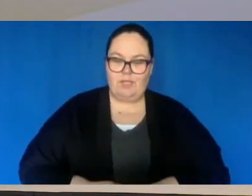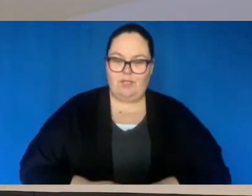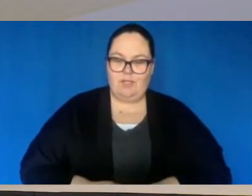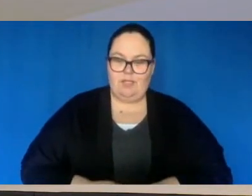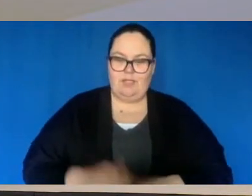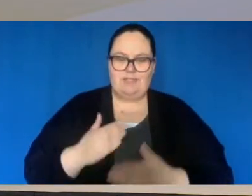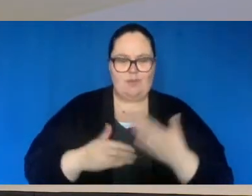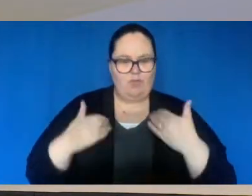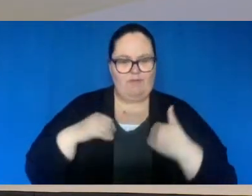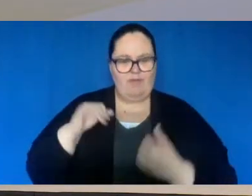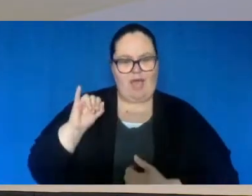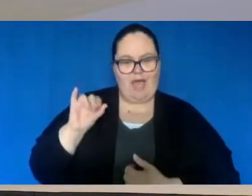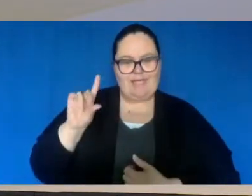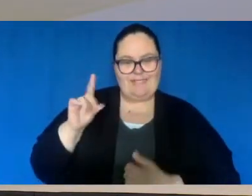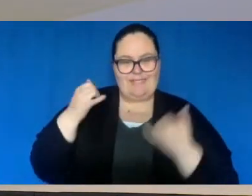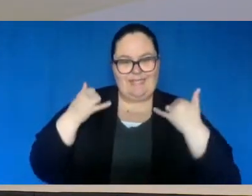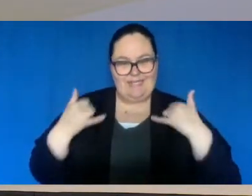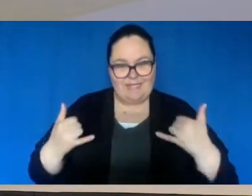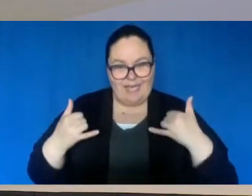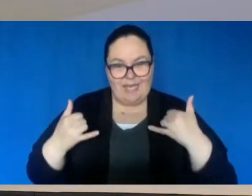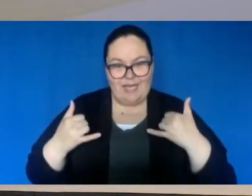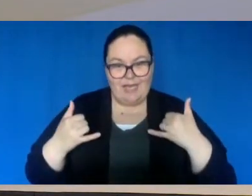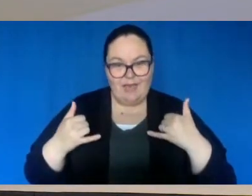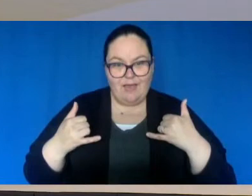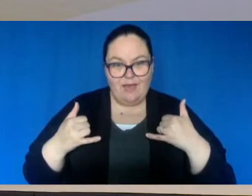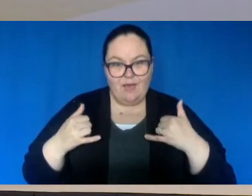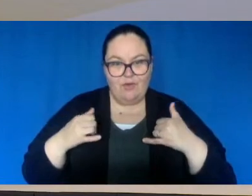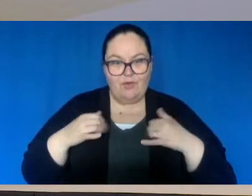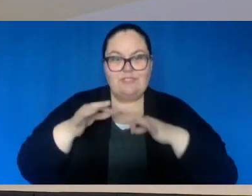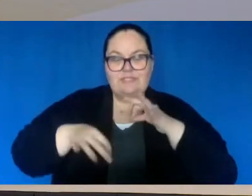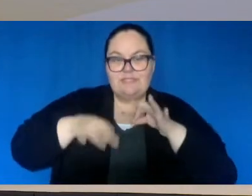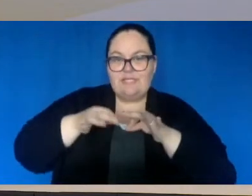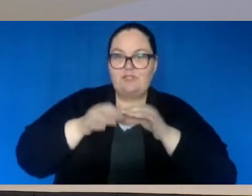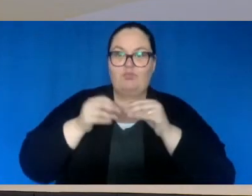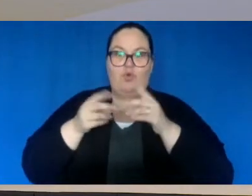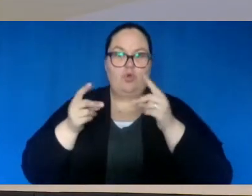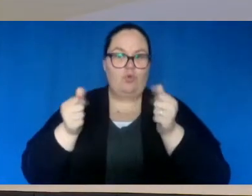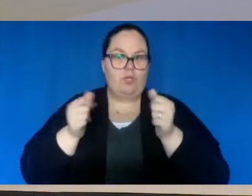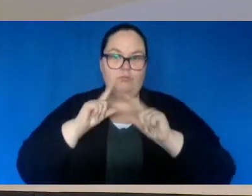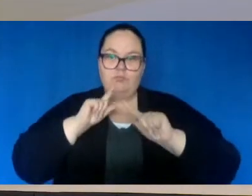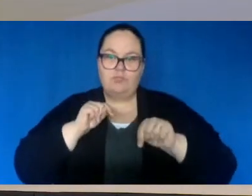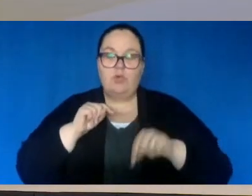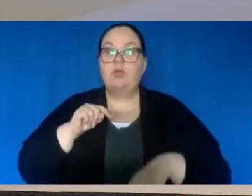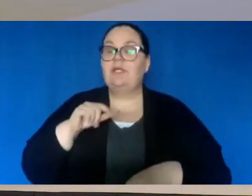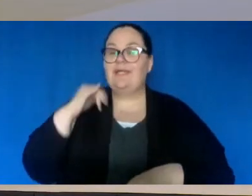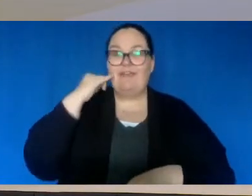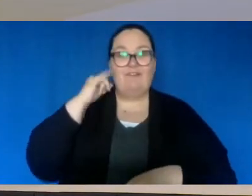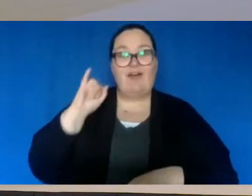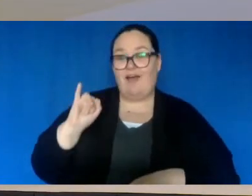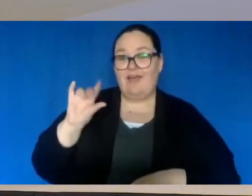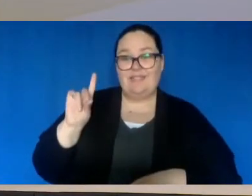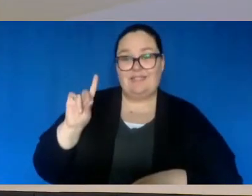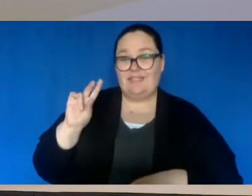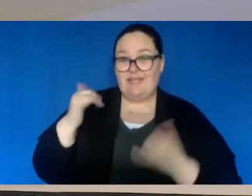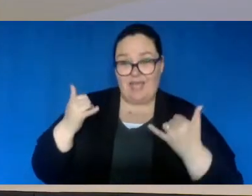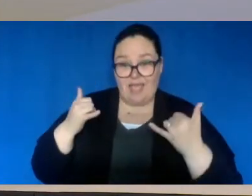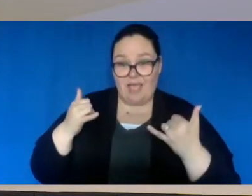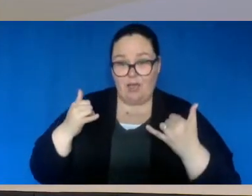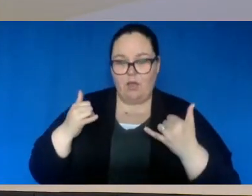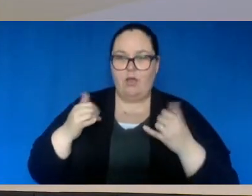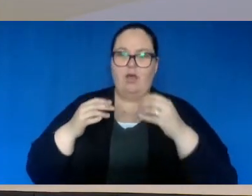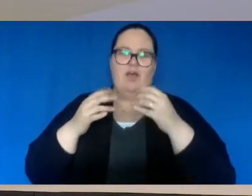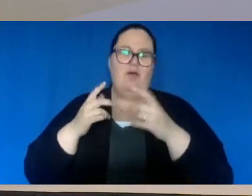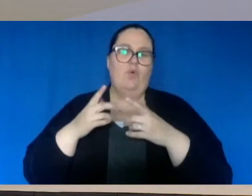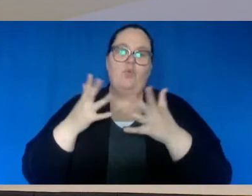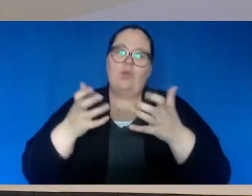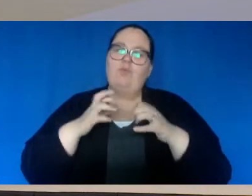tests that may be able to provide even faster turnaround. But if it's not ID Now, we just in general to have that turnaround as fast